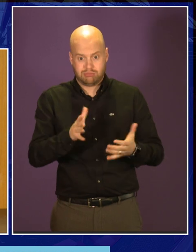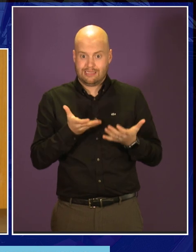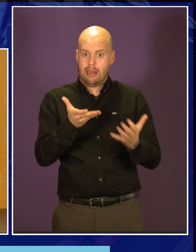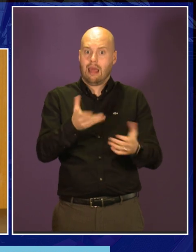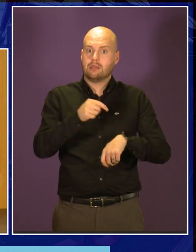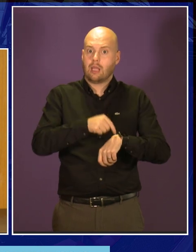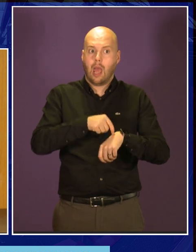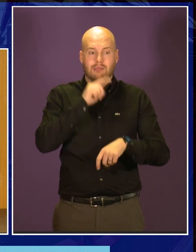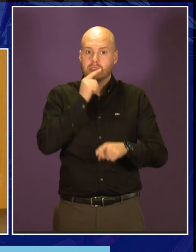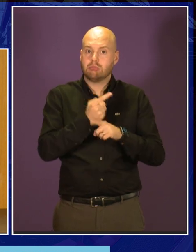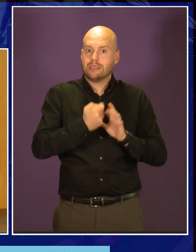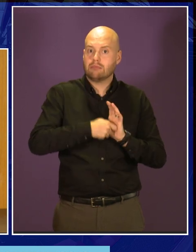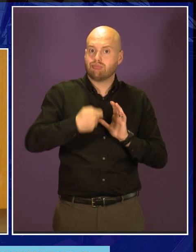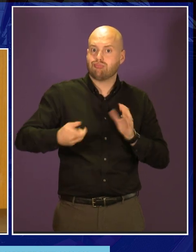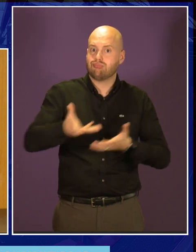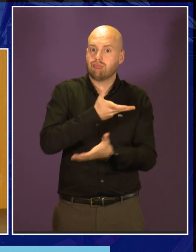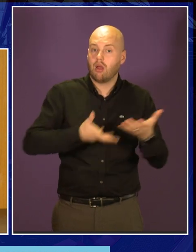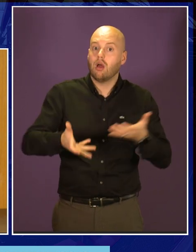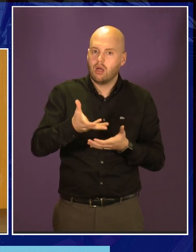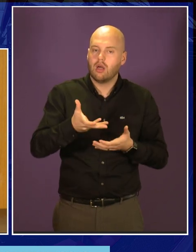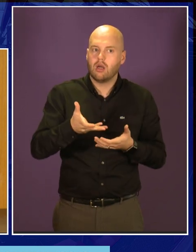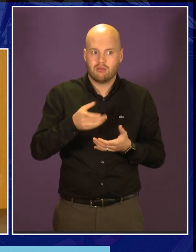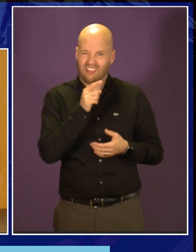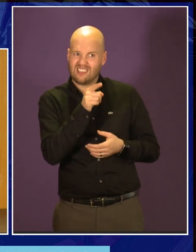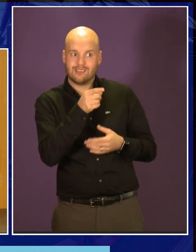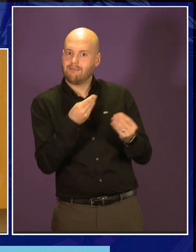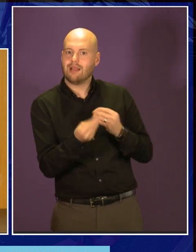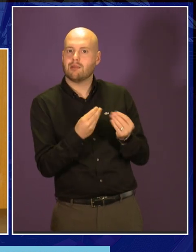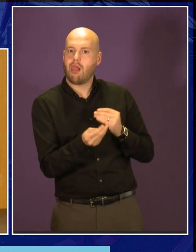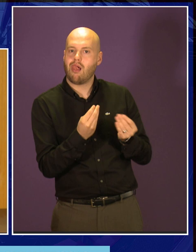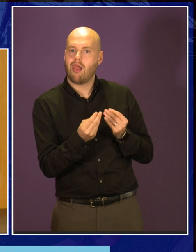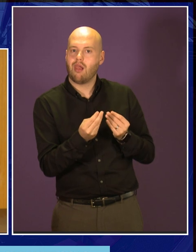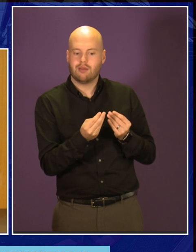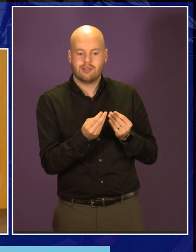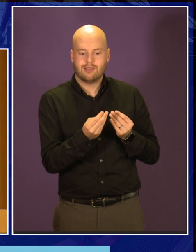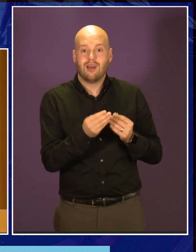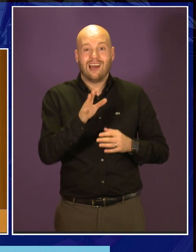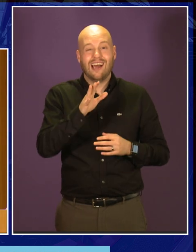that they need to speak, right? And allowing that flexibility as much as it's been,